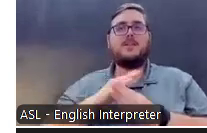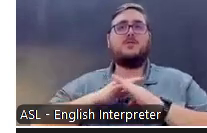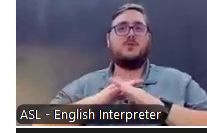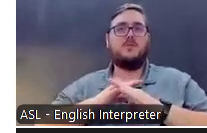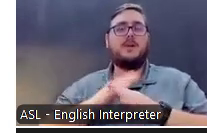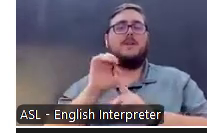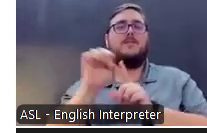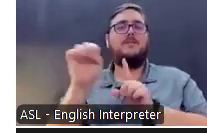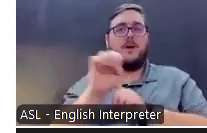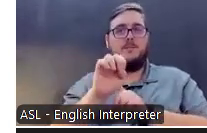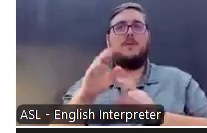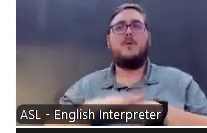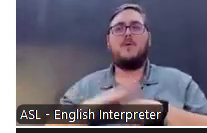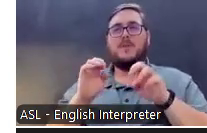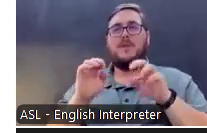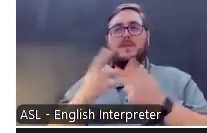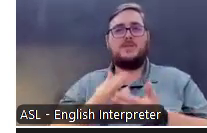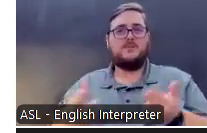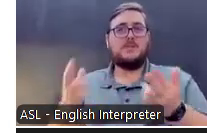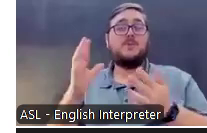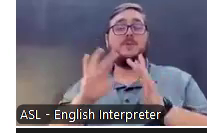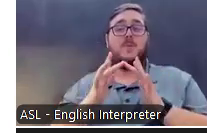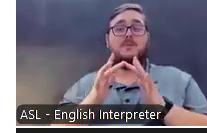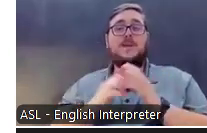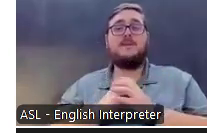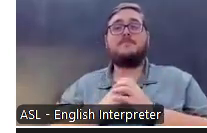Resources website. Next slide.